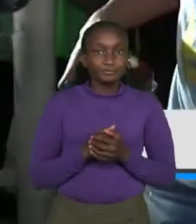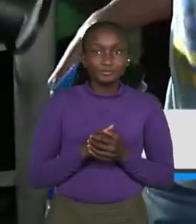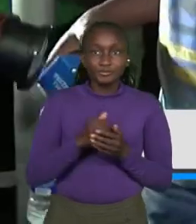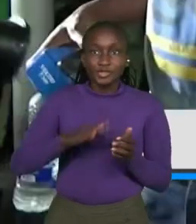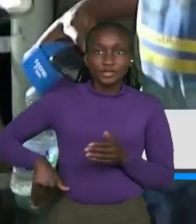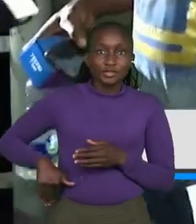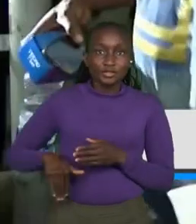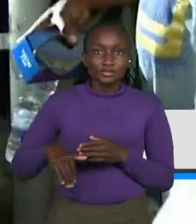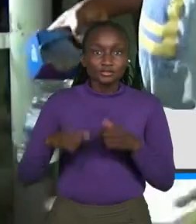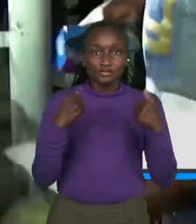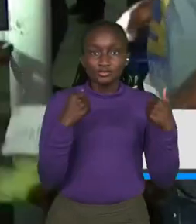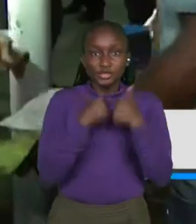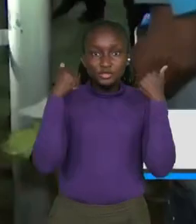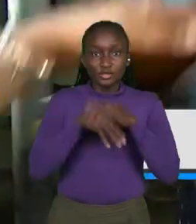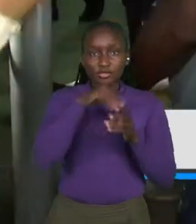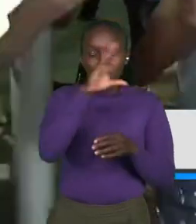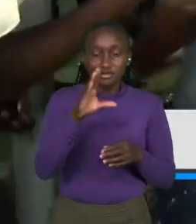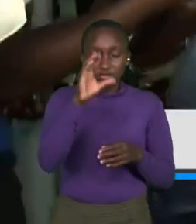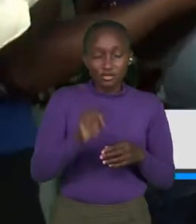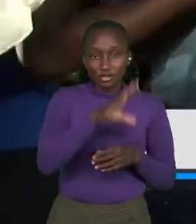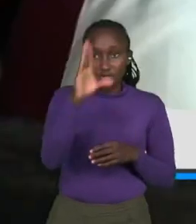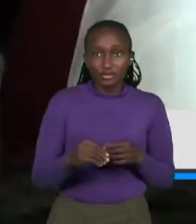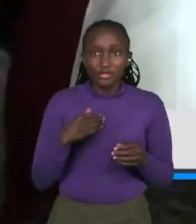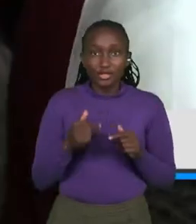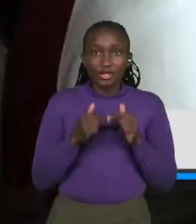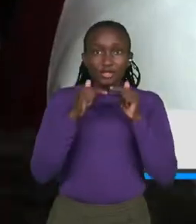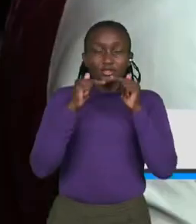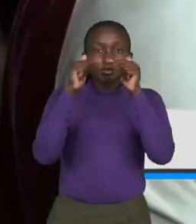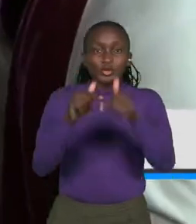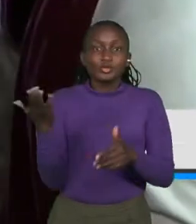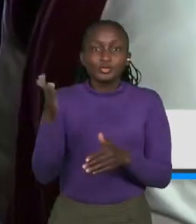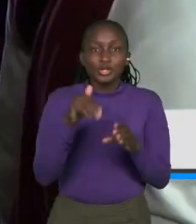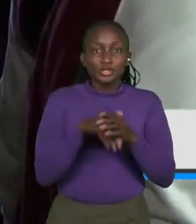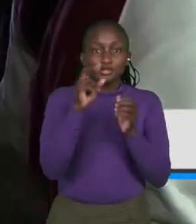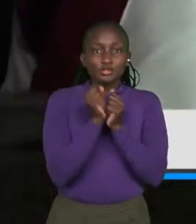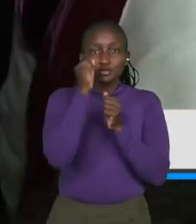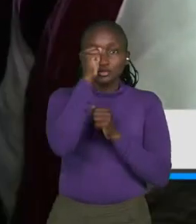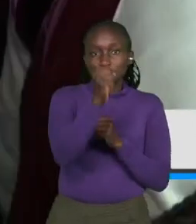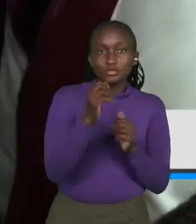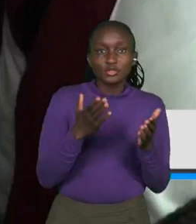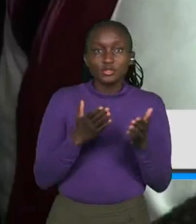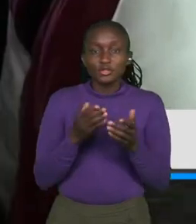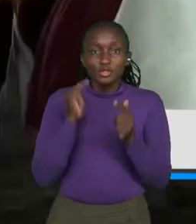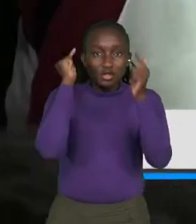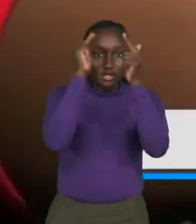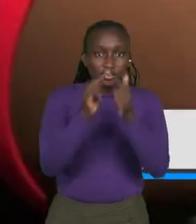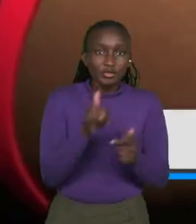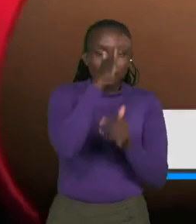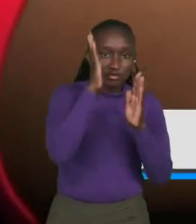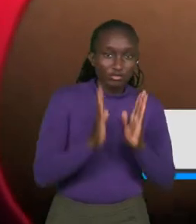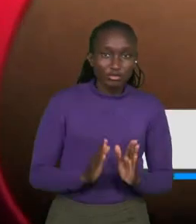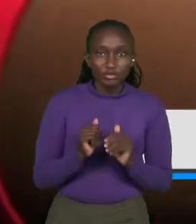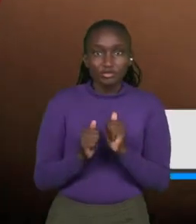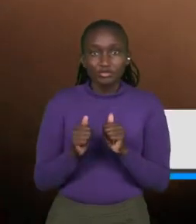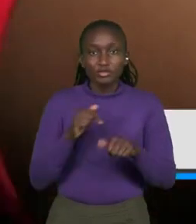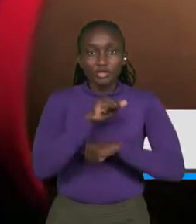latest wave of unrest in South Africa has raised fears of a recurrence of violence in 2015 aimed at foreigners and in which at